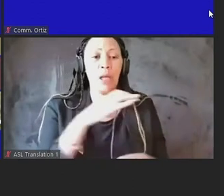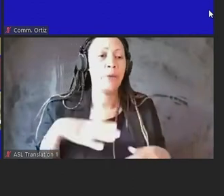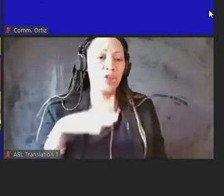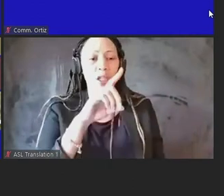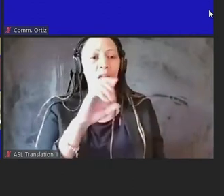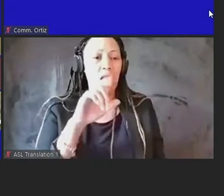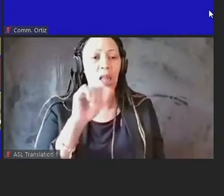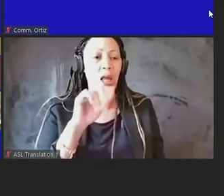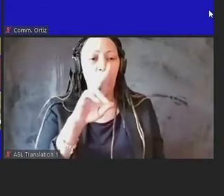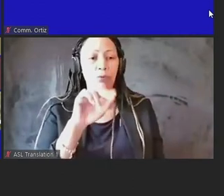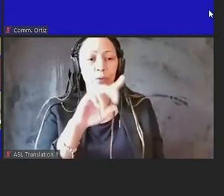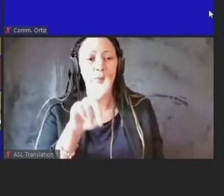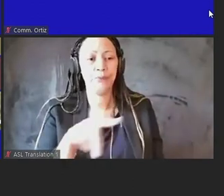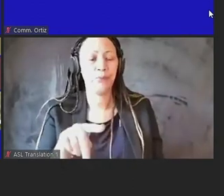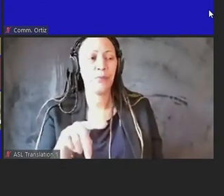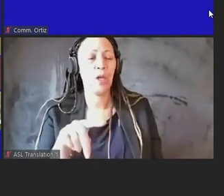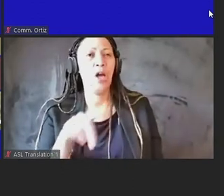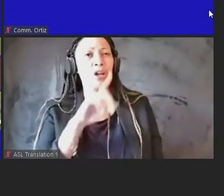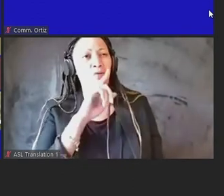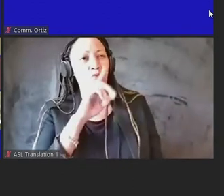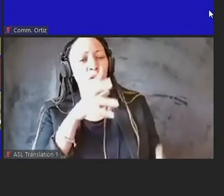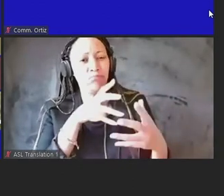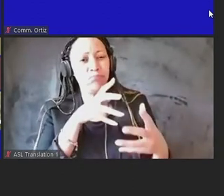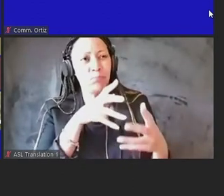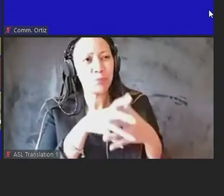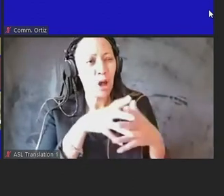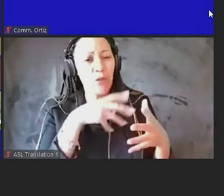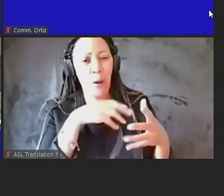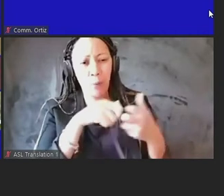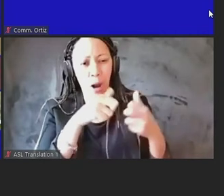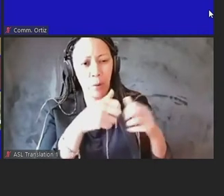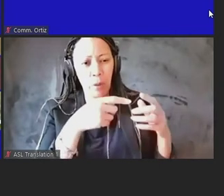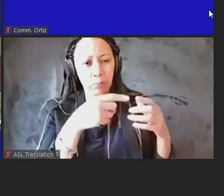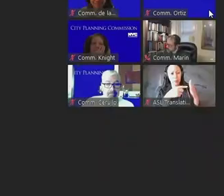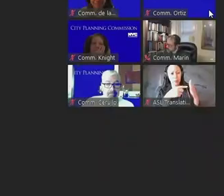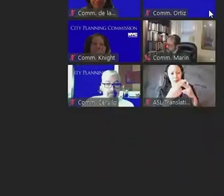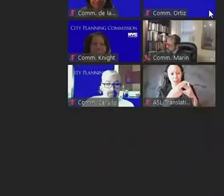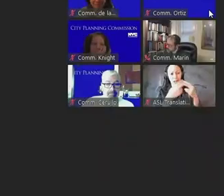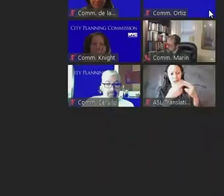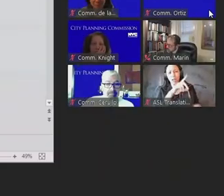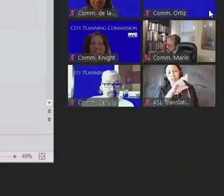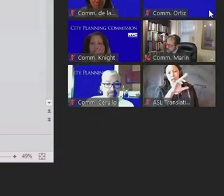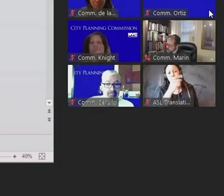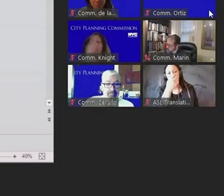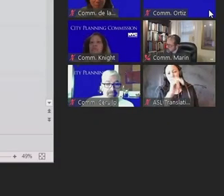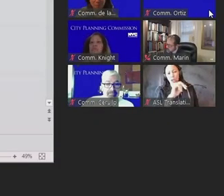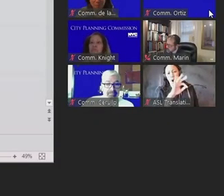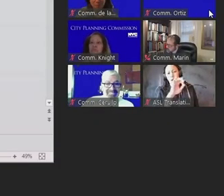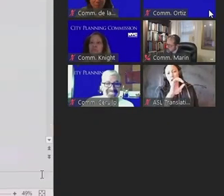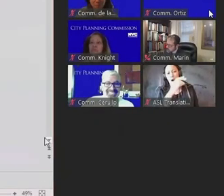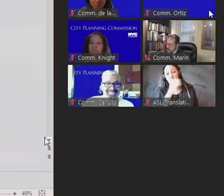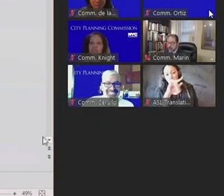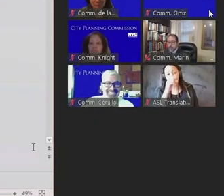So the guts and the root of the problem is that slide I showed you before with Dustin Hoffman. We are the child in Kramer versus Kramer.